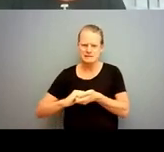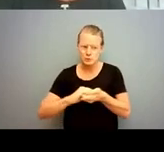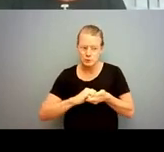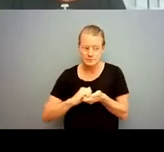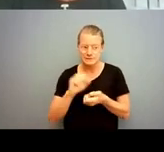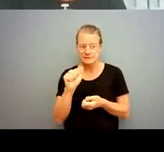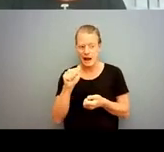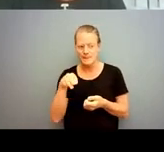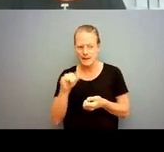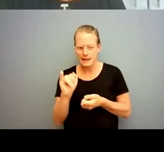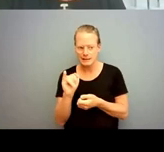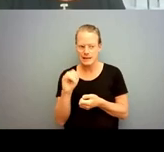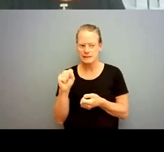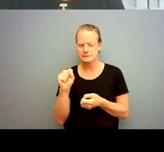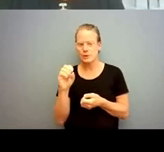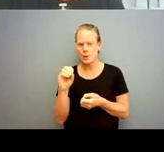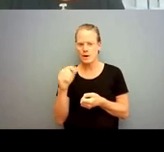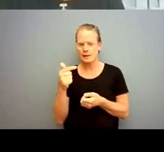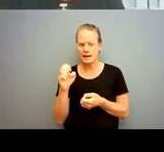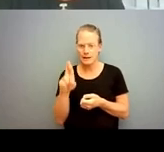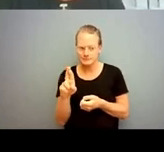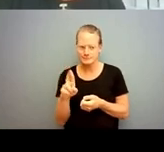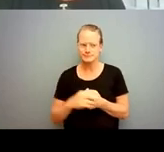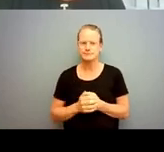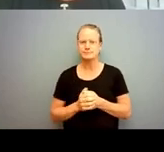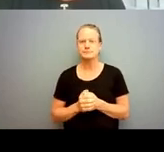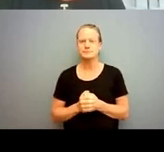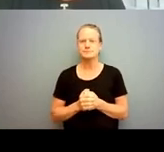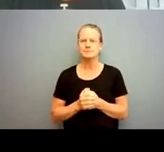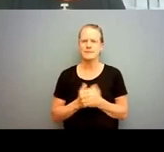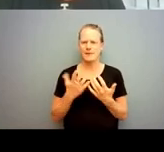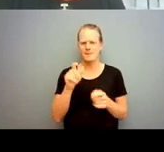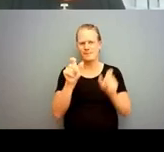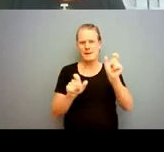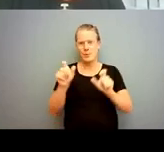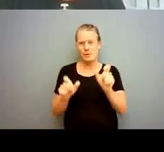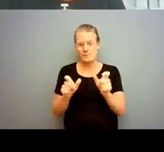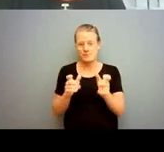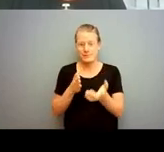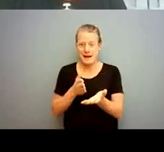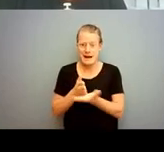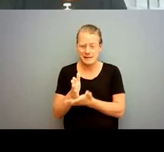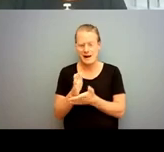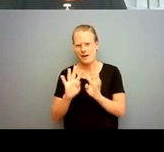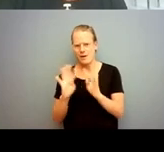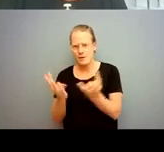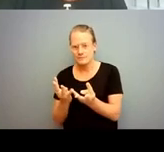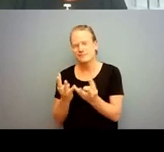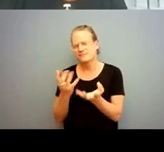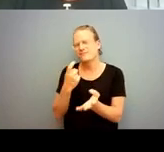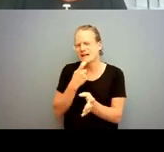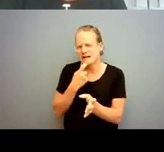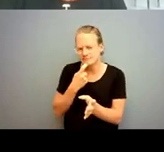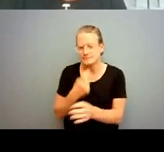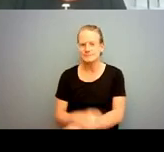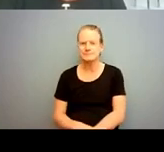Human Rights Center. So as you hear, this has been a true exercise of cooperation that we will try